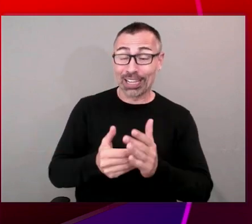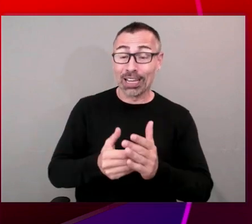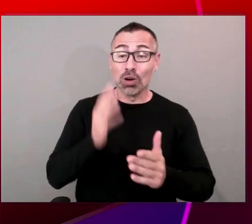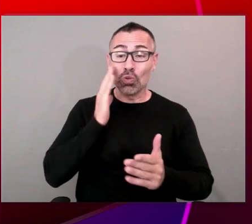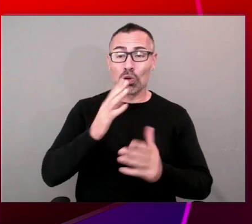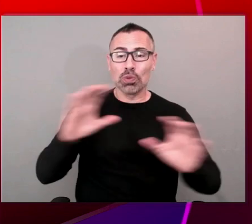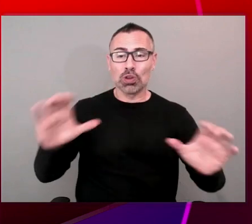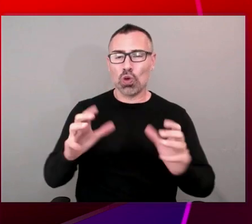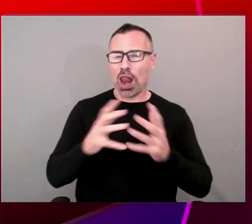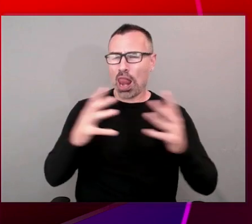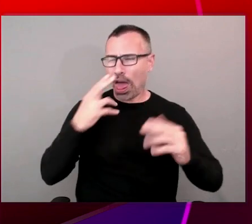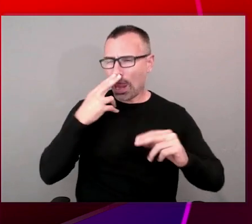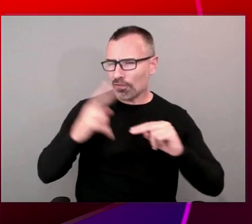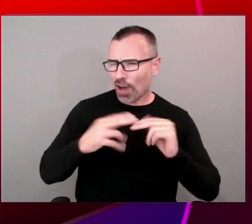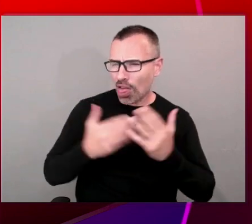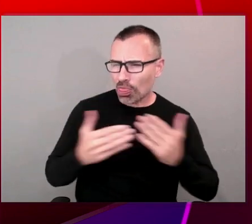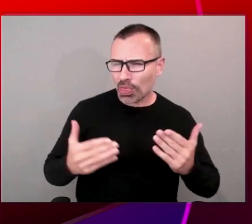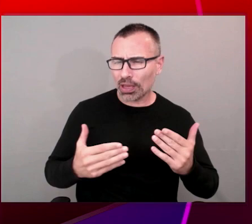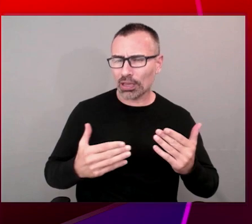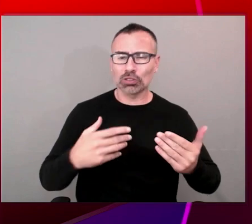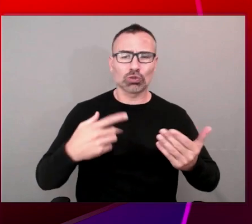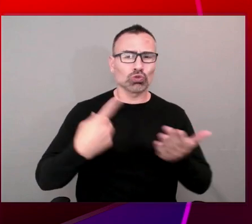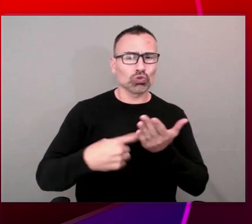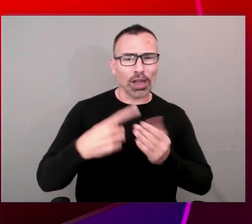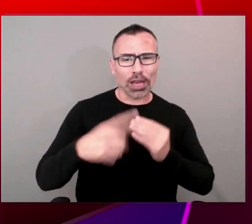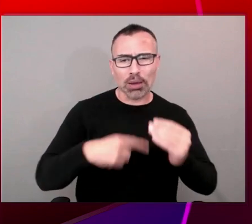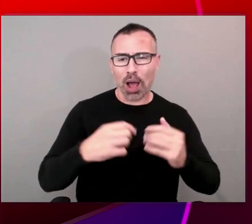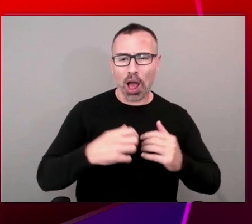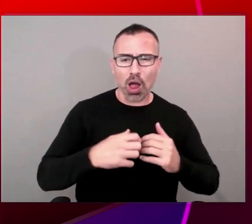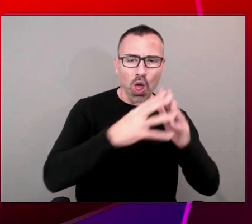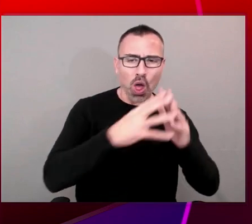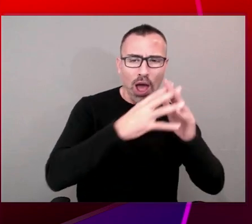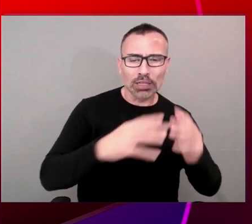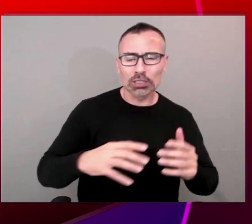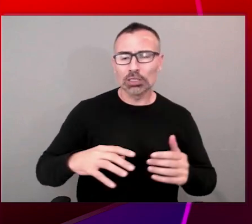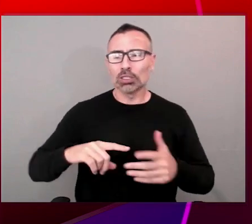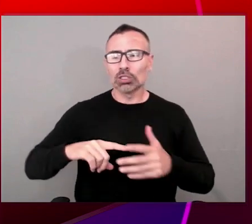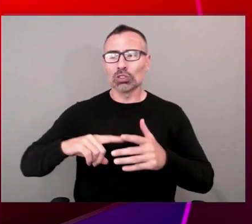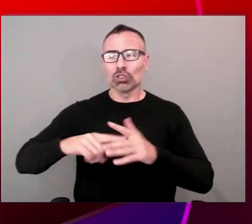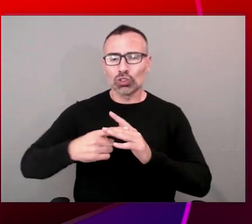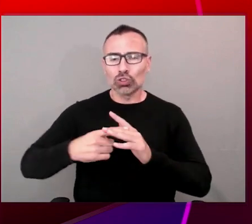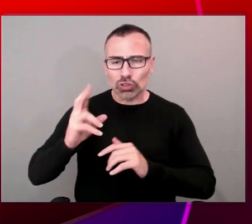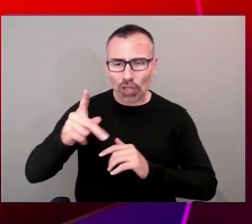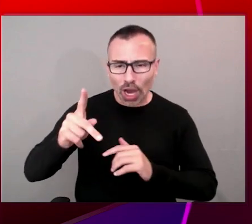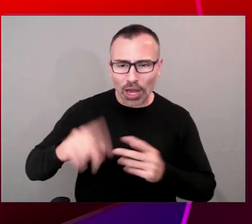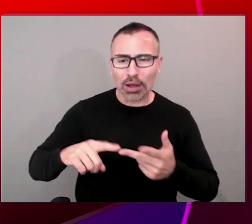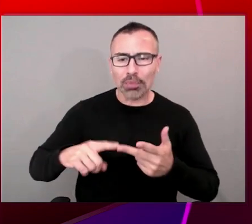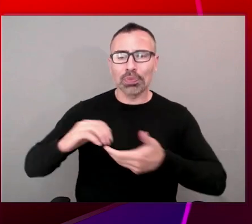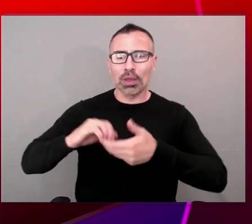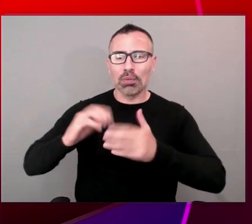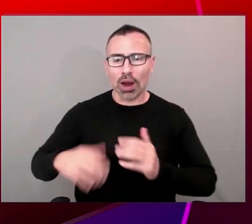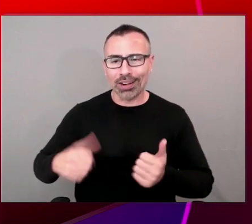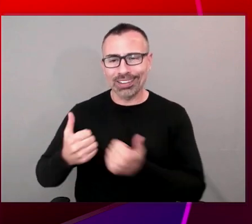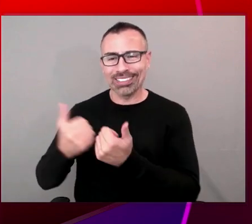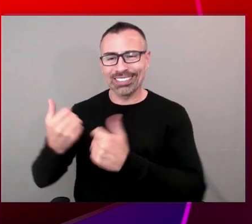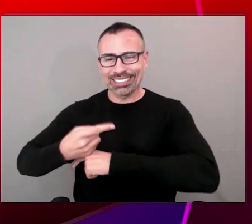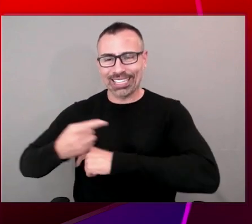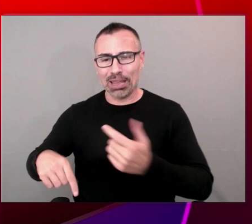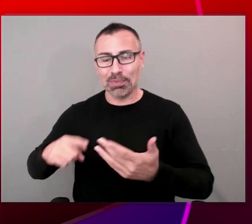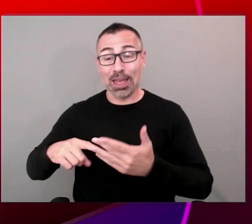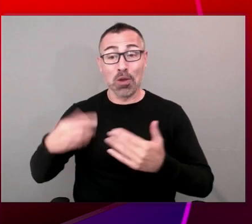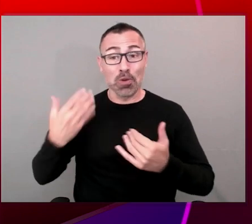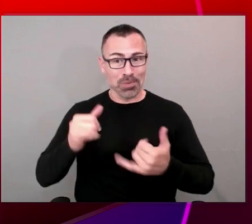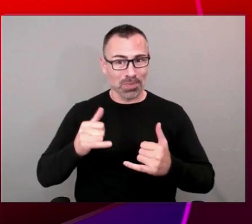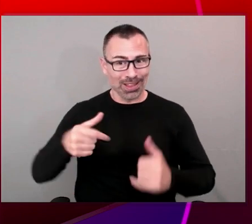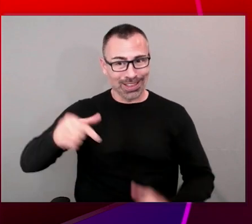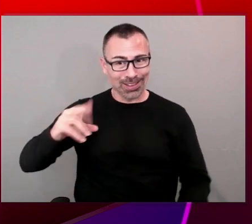about launches. We're talking to startups, to partners. We're talking game day with me. We're playing some Quest. We're going to play Quest tomorrow,